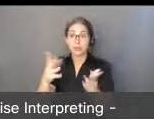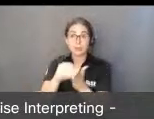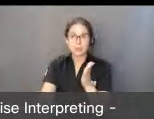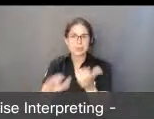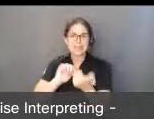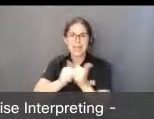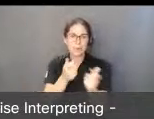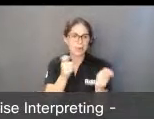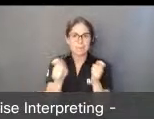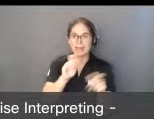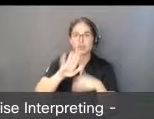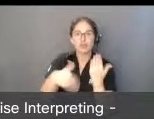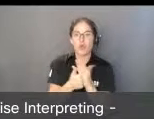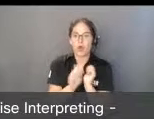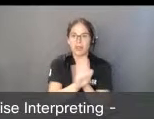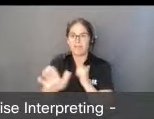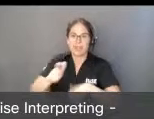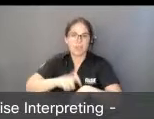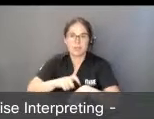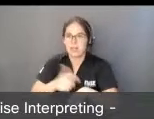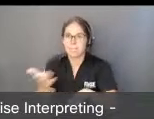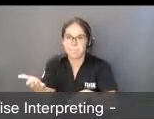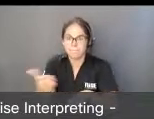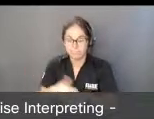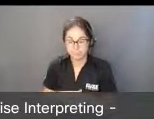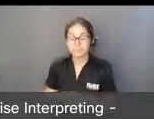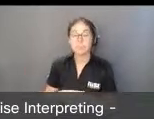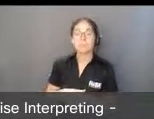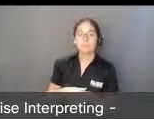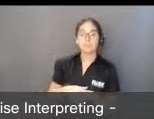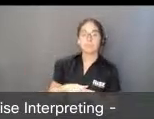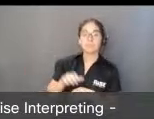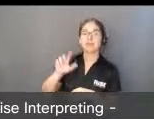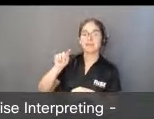So for the elementary,